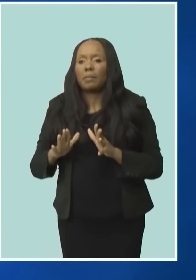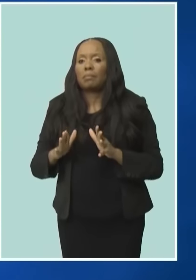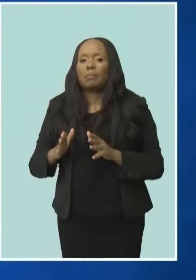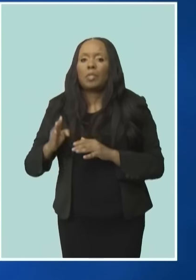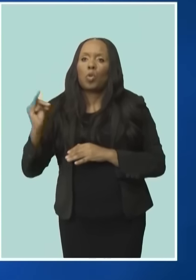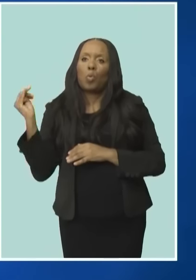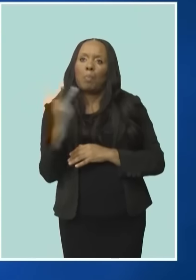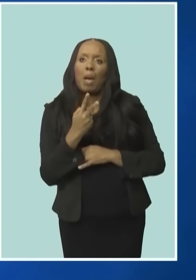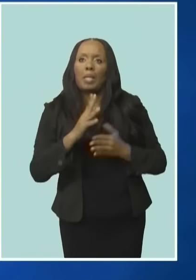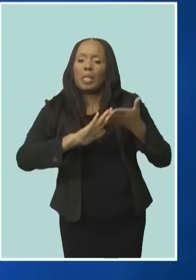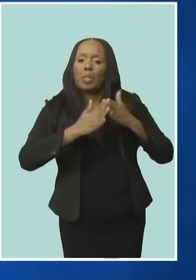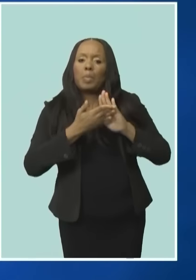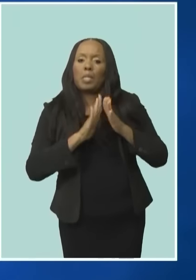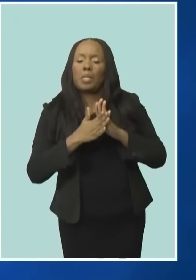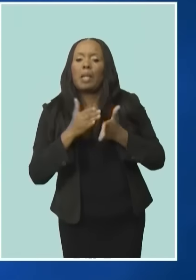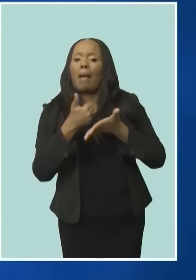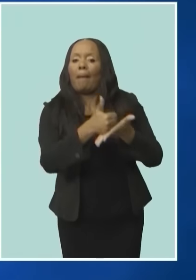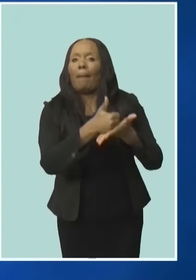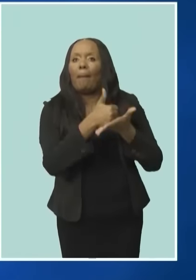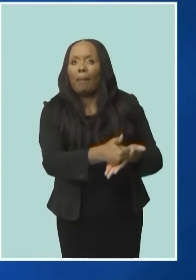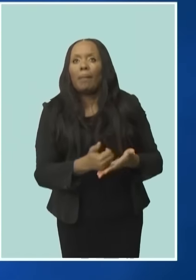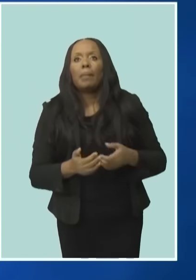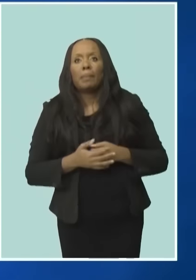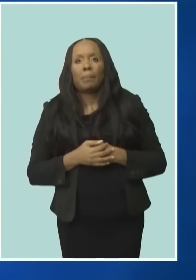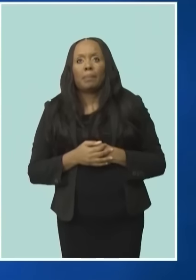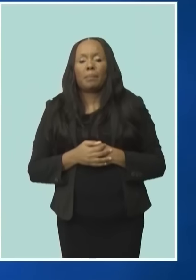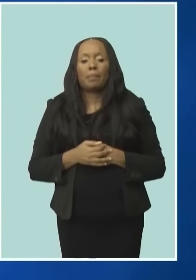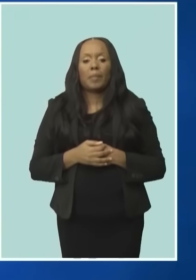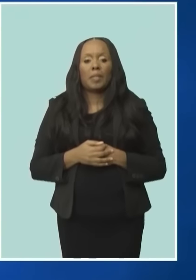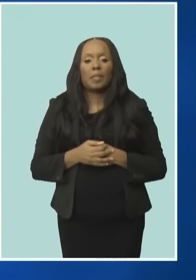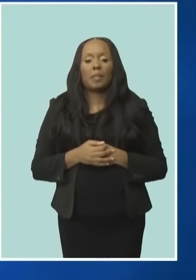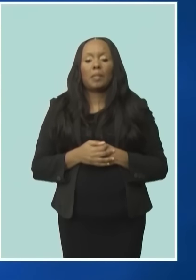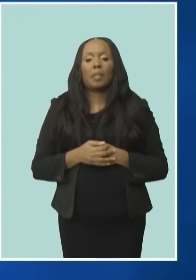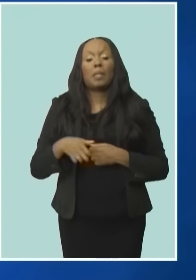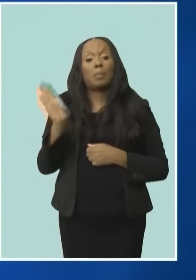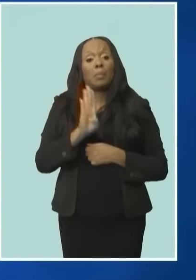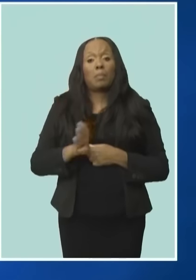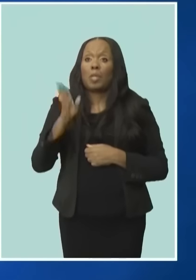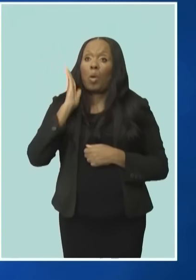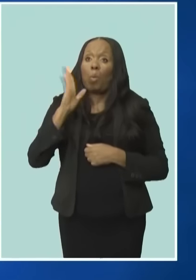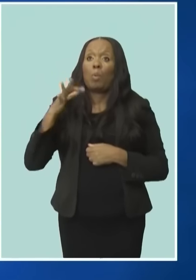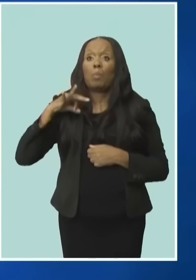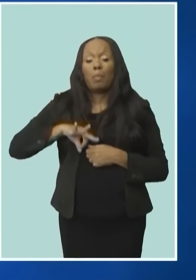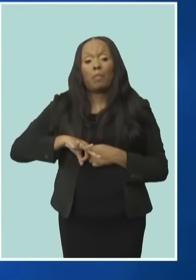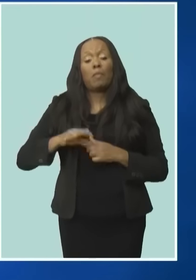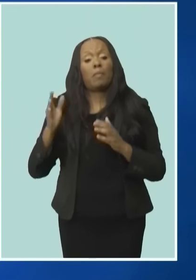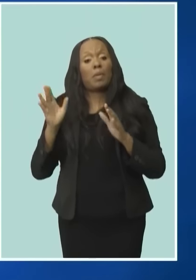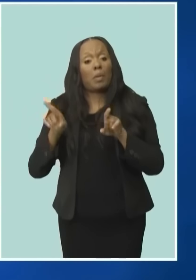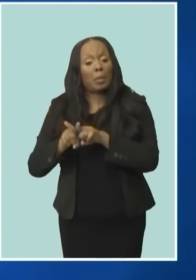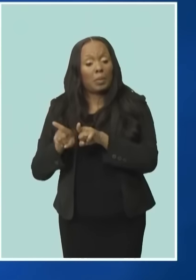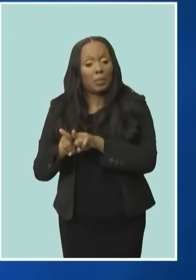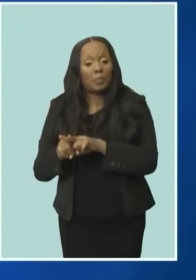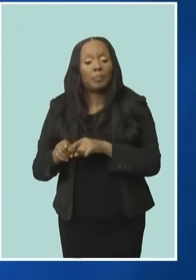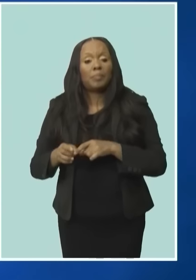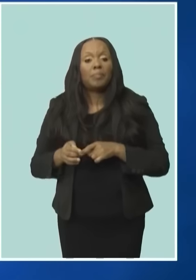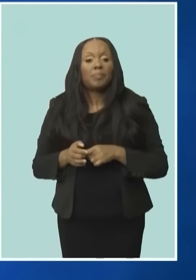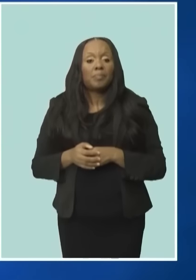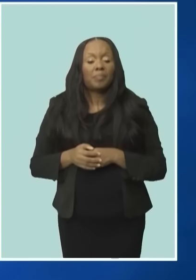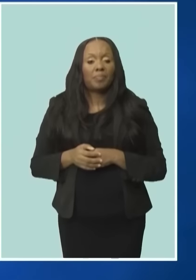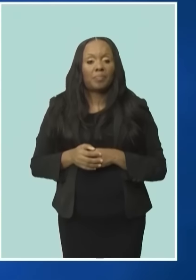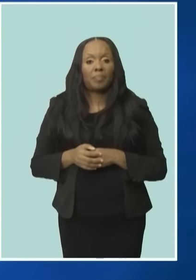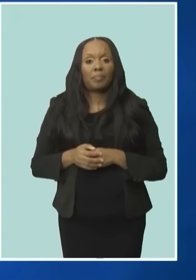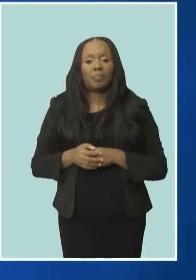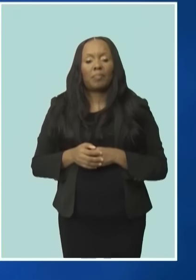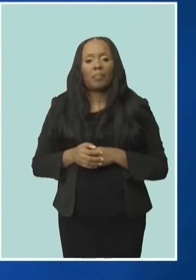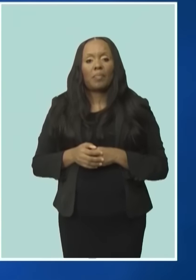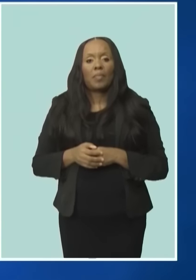capacity building in its truest form, and certainly the country will benefit as a result. But also, this partnership isn't